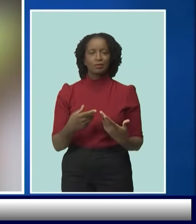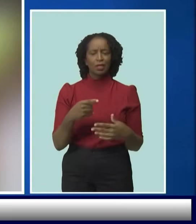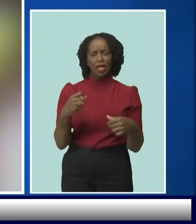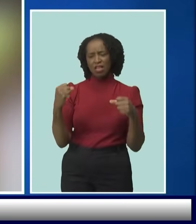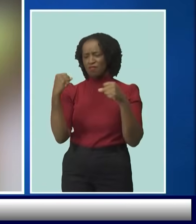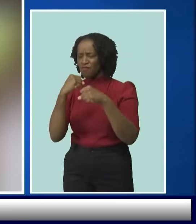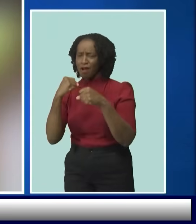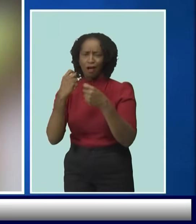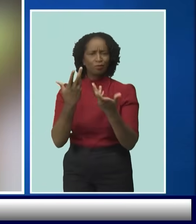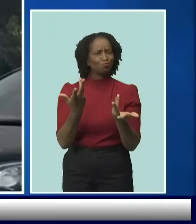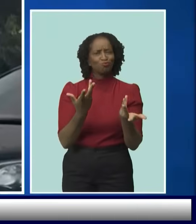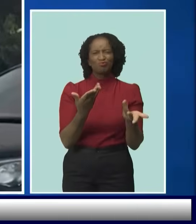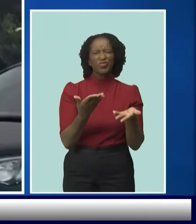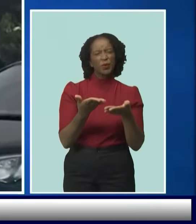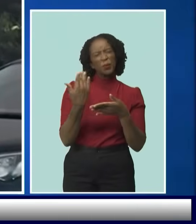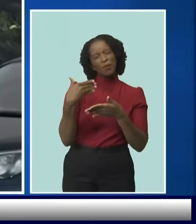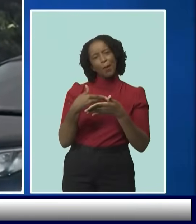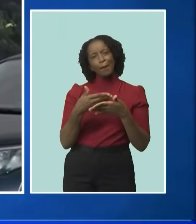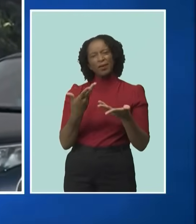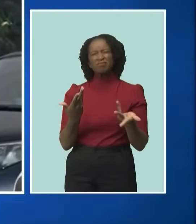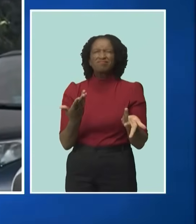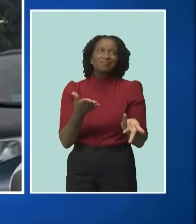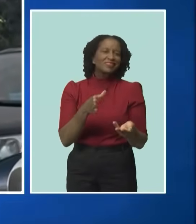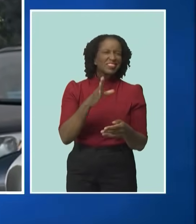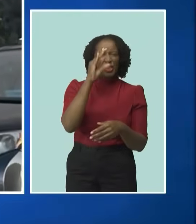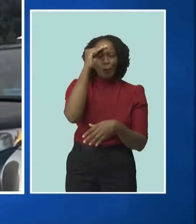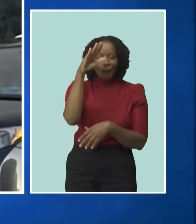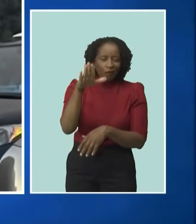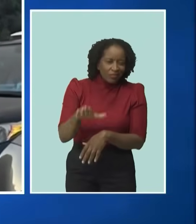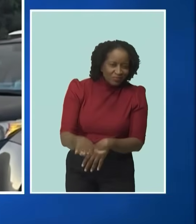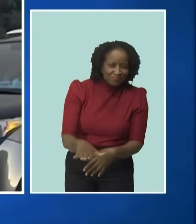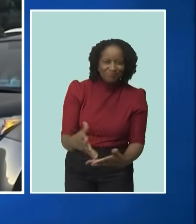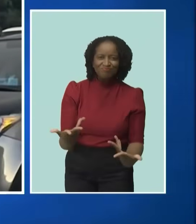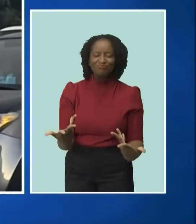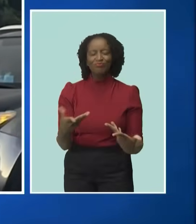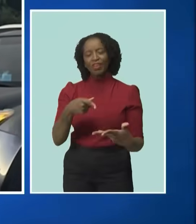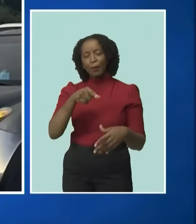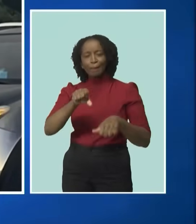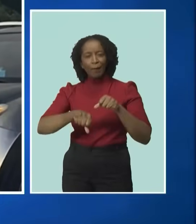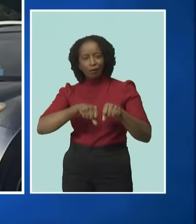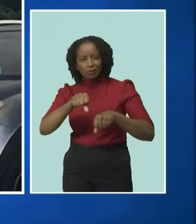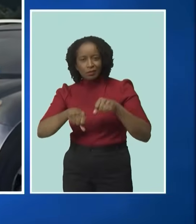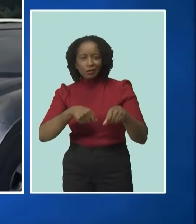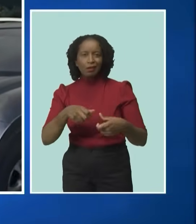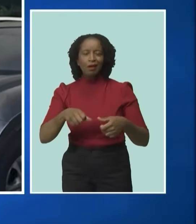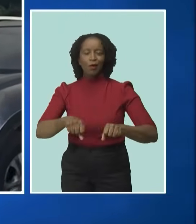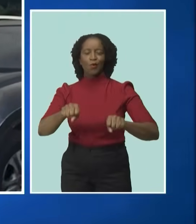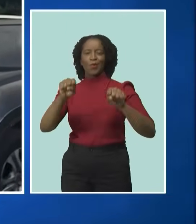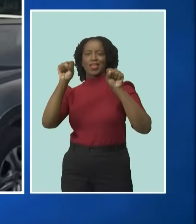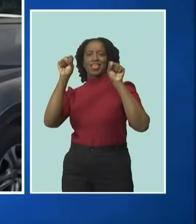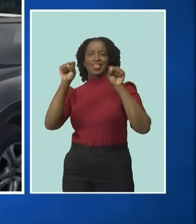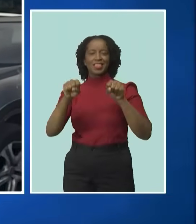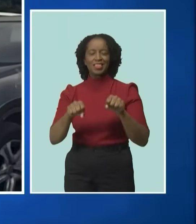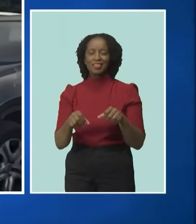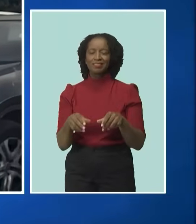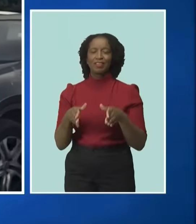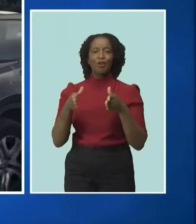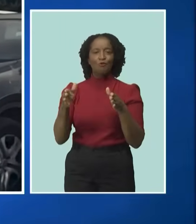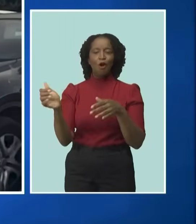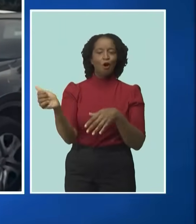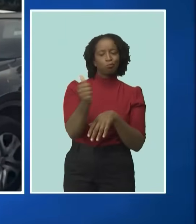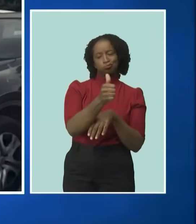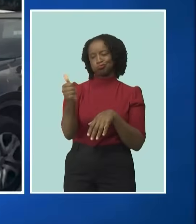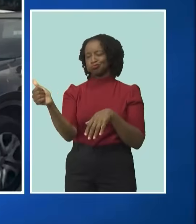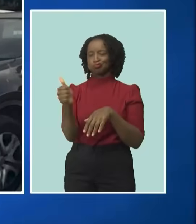For the time he was a baby, for the time he's a little boy, he used to ride a bicycle, you know. I just really up and down the gap,